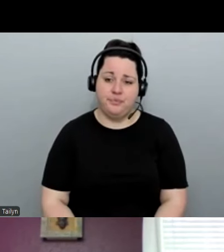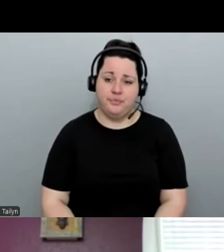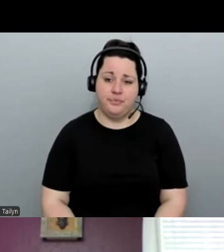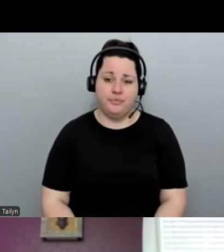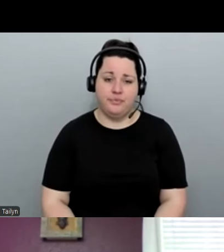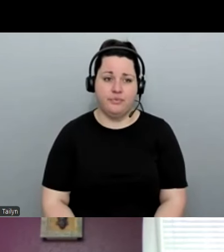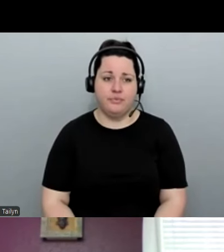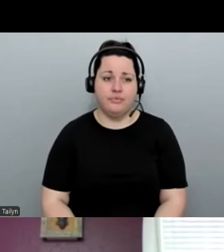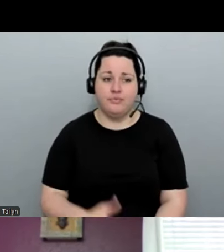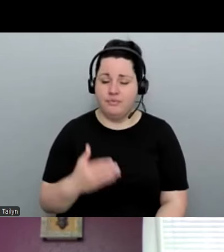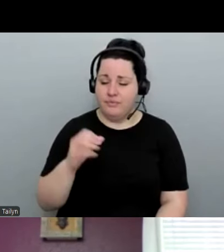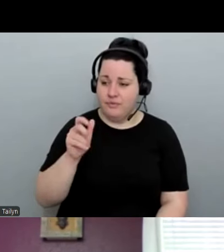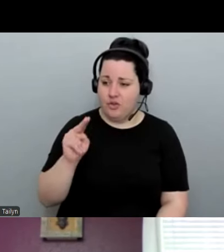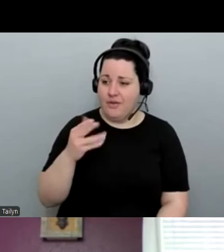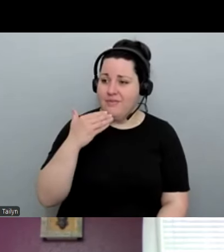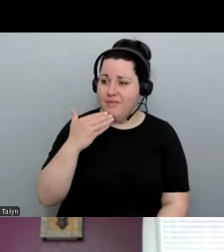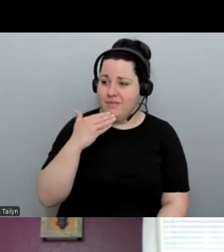Thank you, Amy.